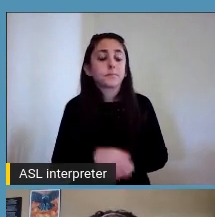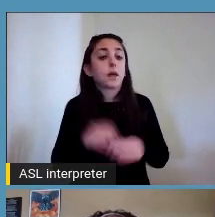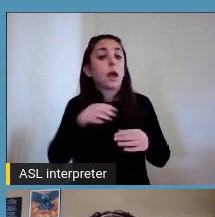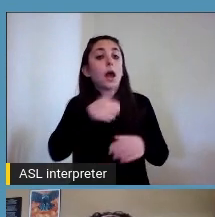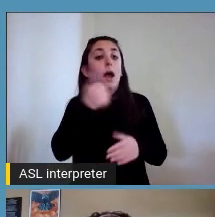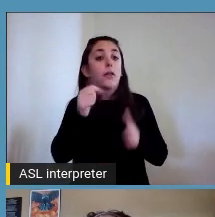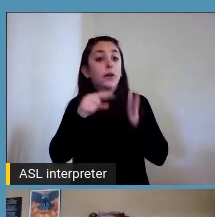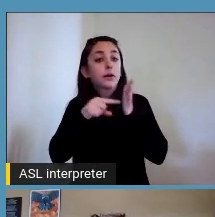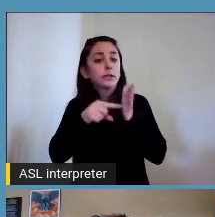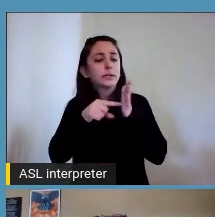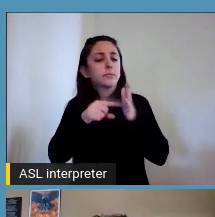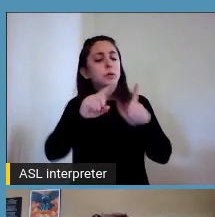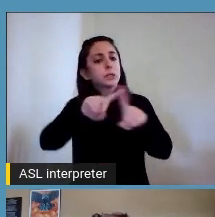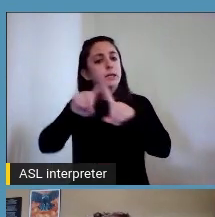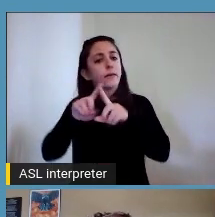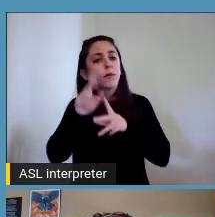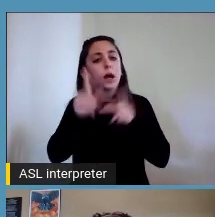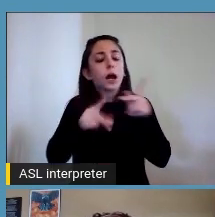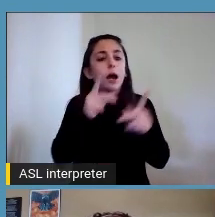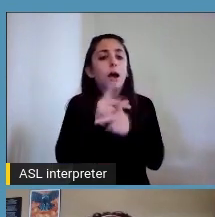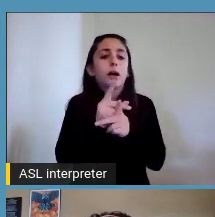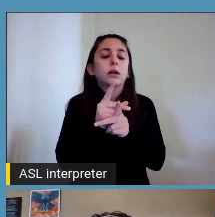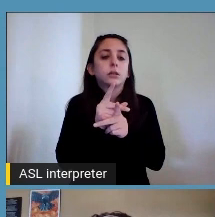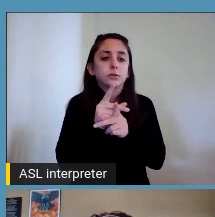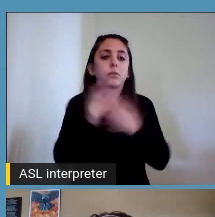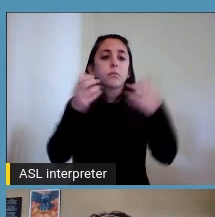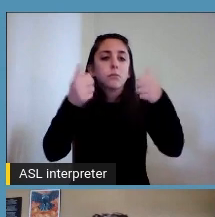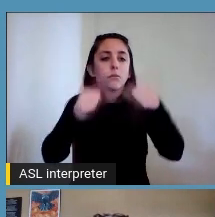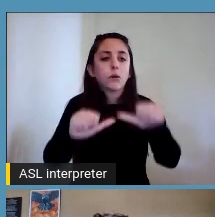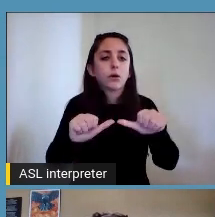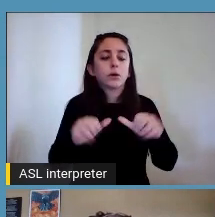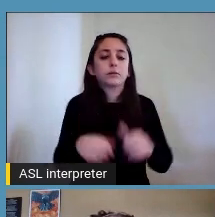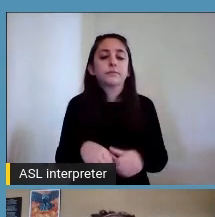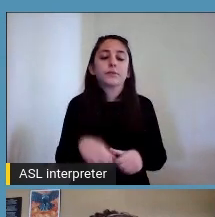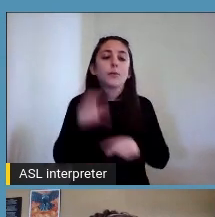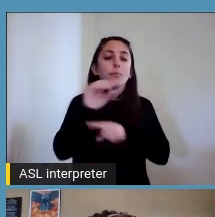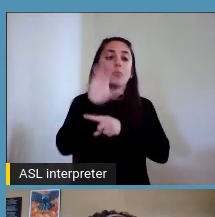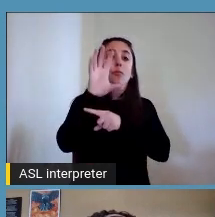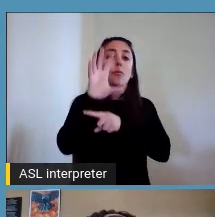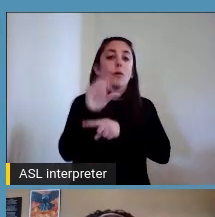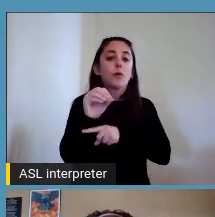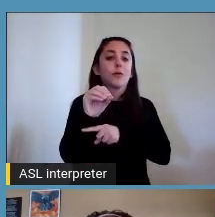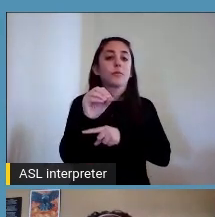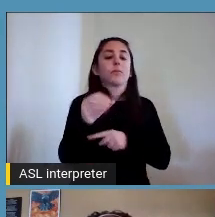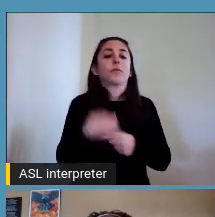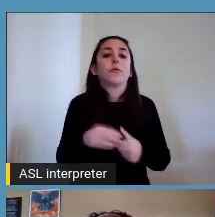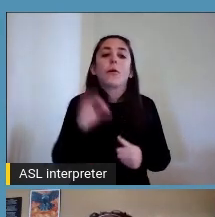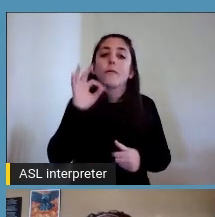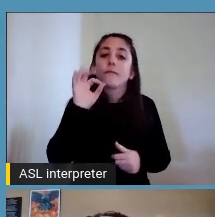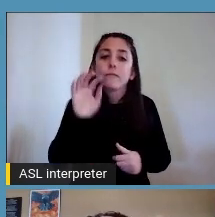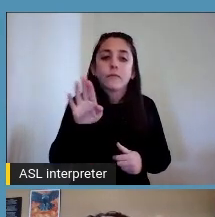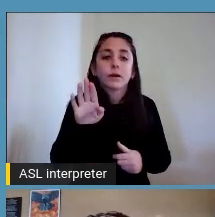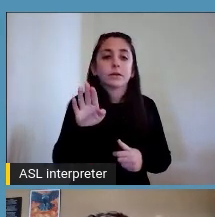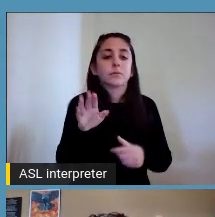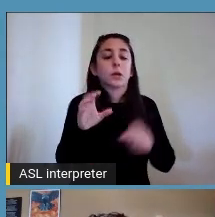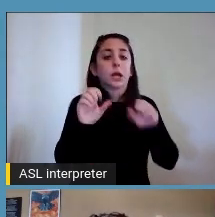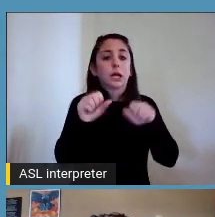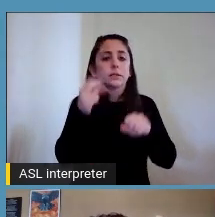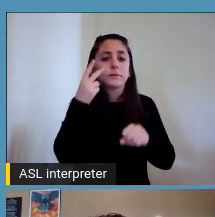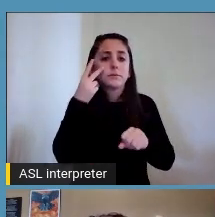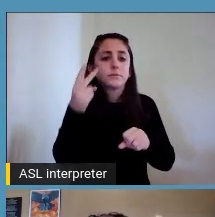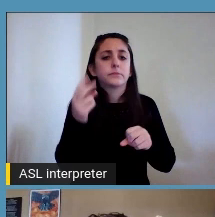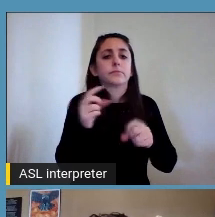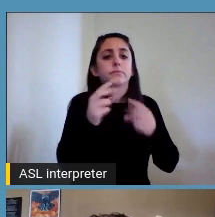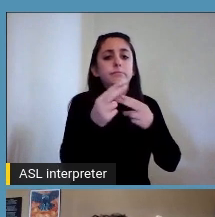different type of post. What you're seeing is a screenshot from the back end of Facebook where you can see the slides showing